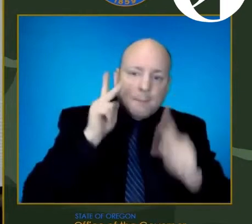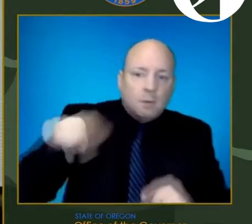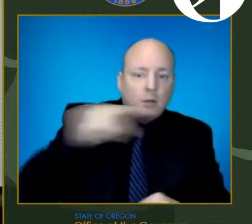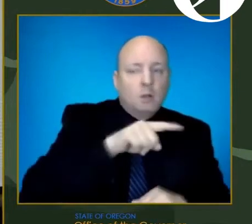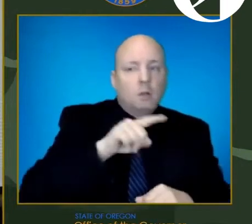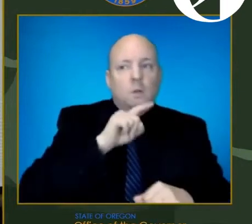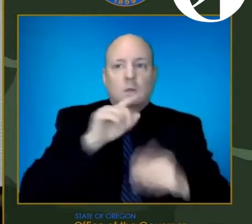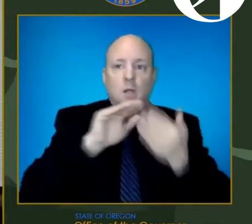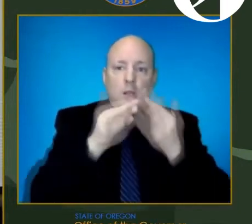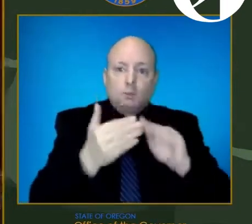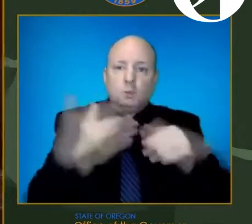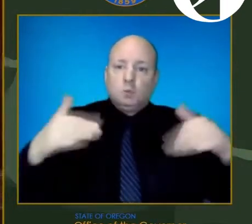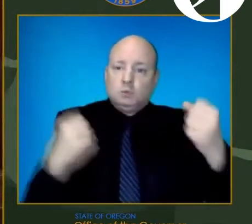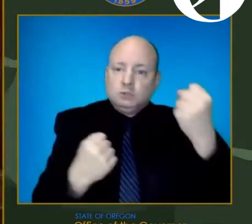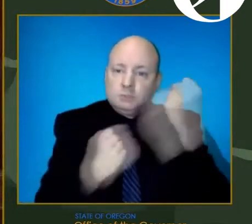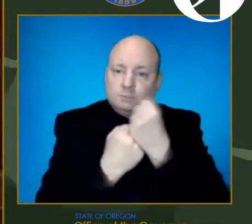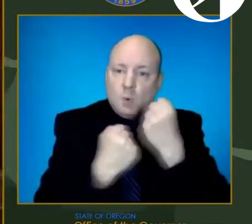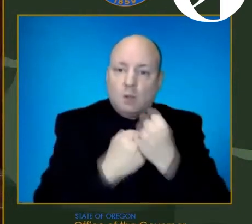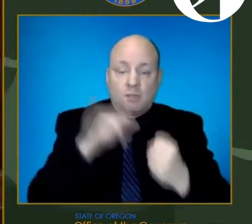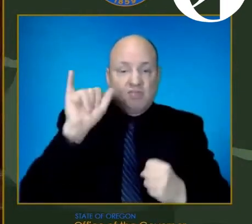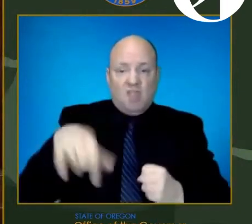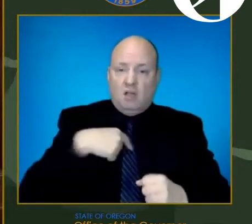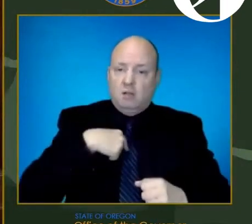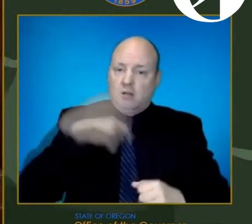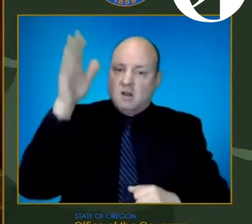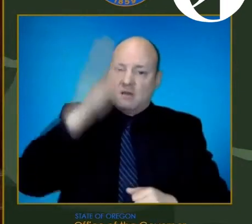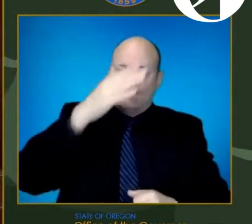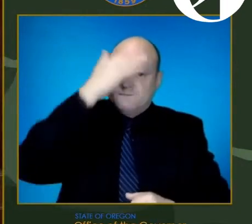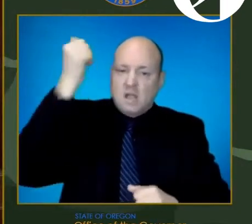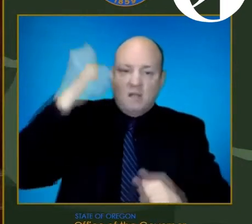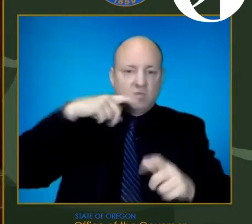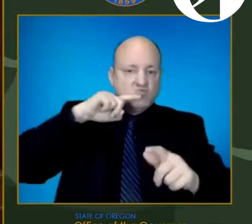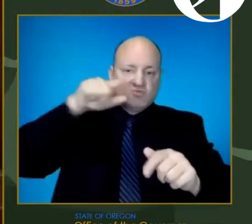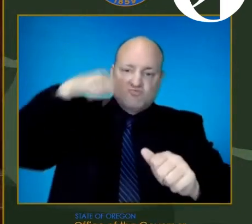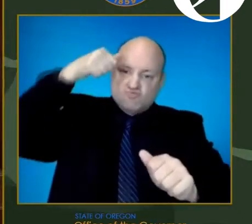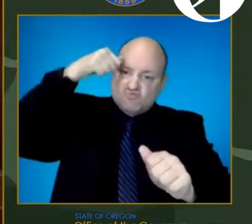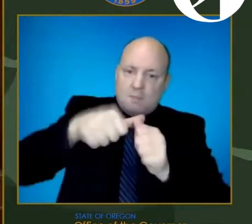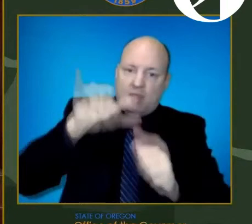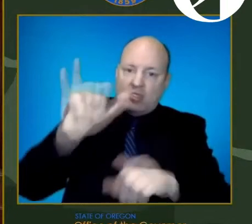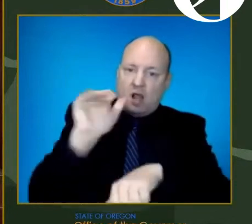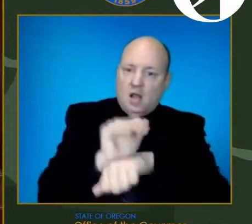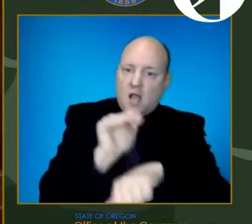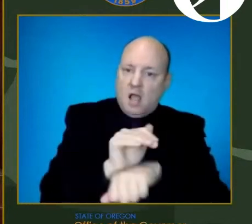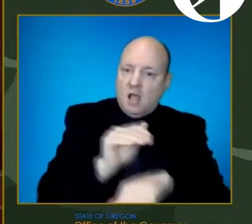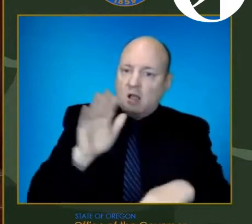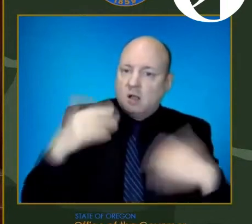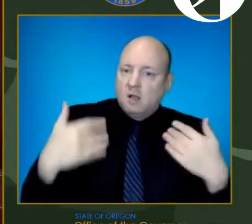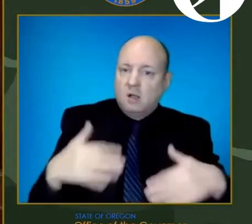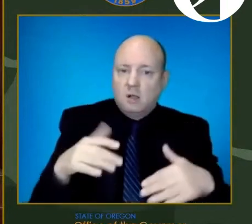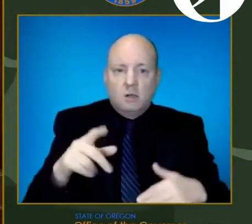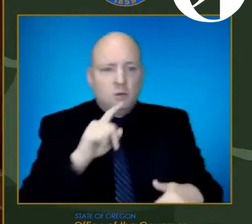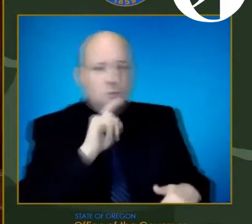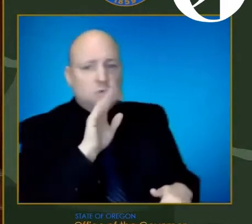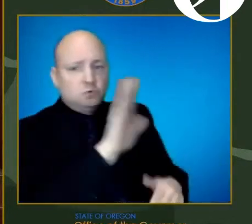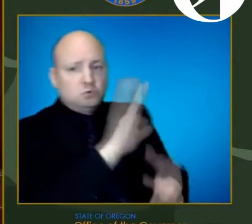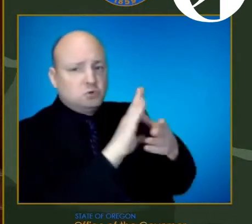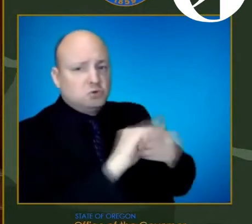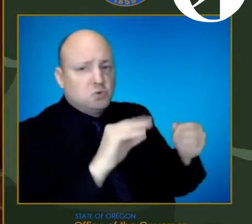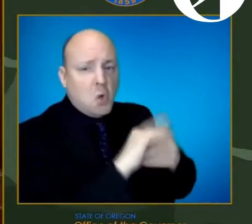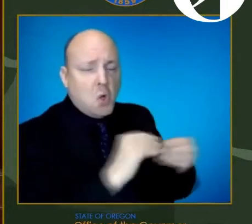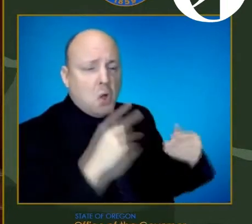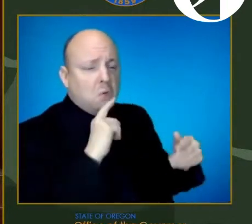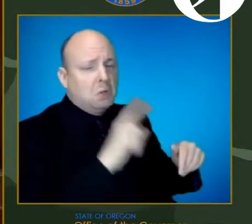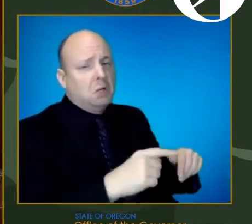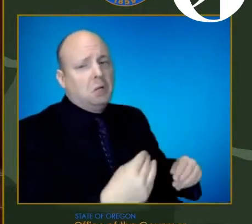remember. Oh my gosh, Chief Rainbow, I am so moved by your story. Thank you for your